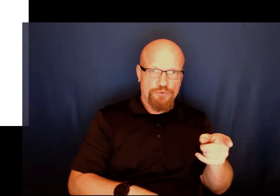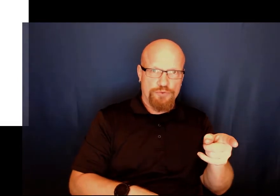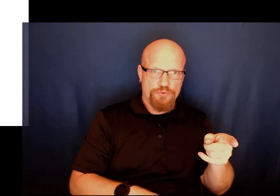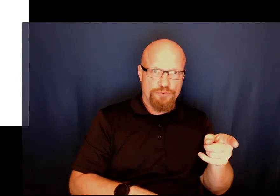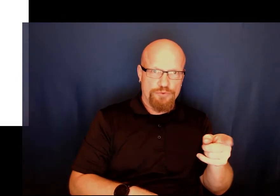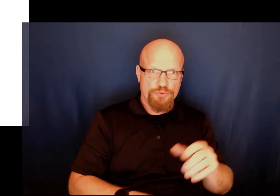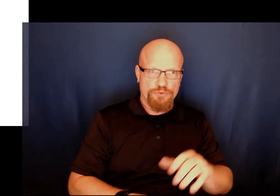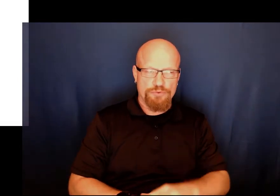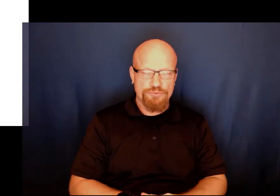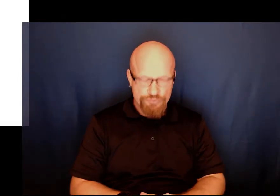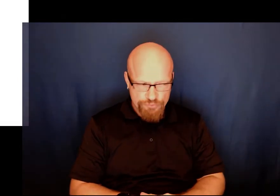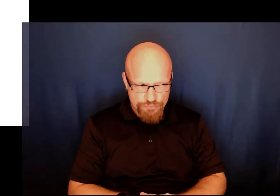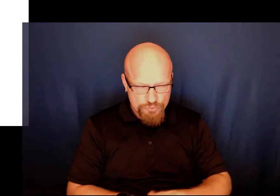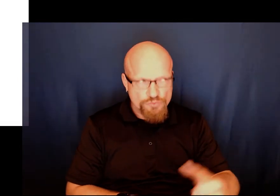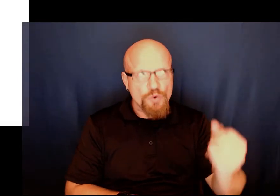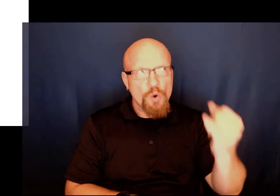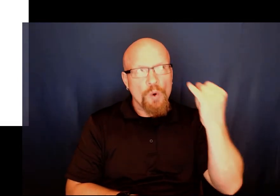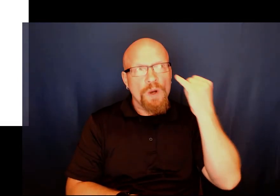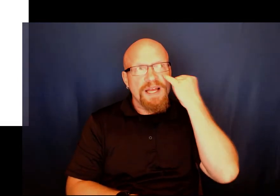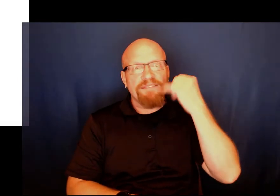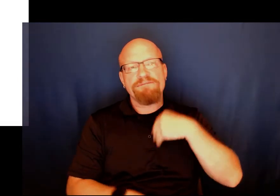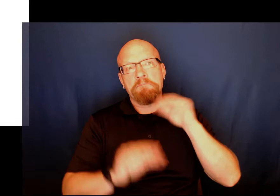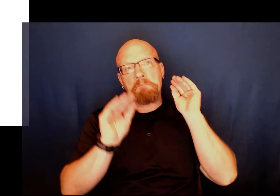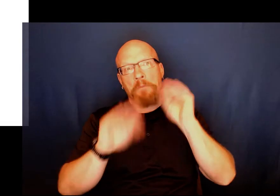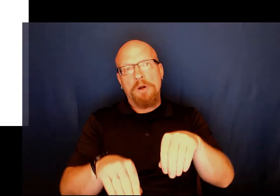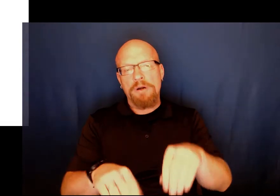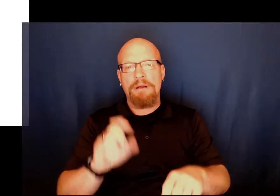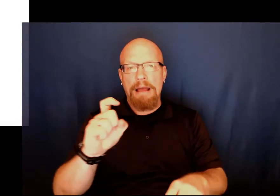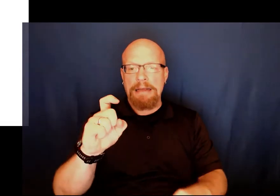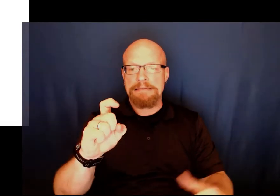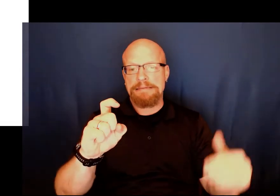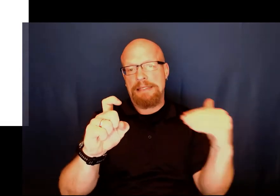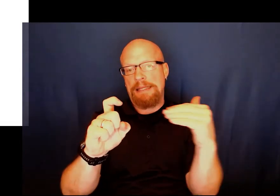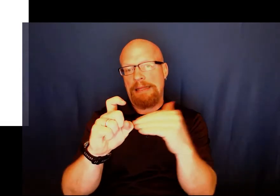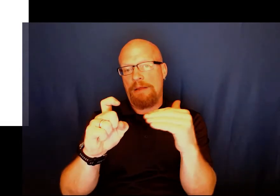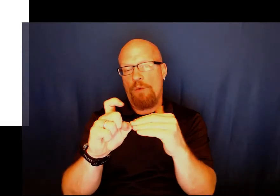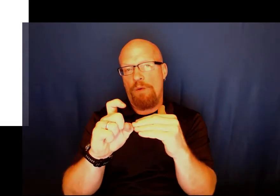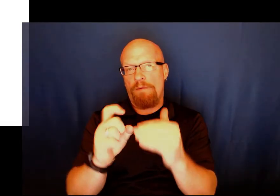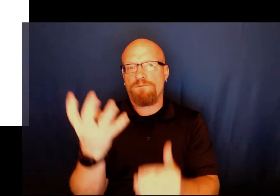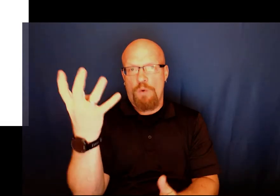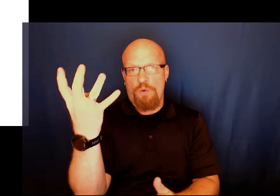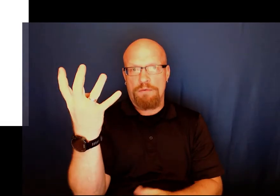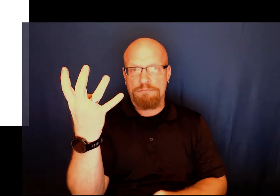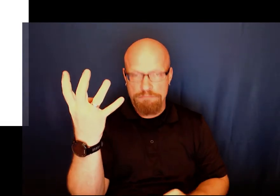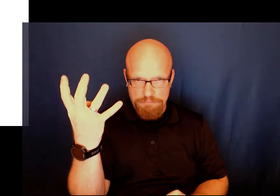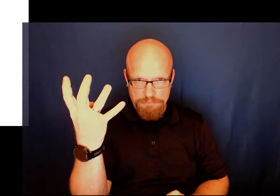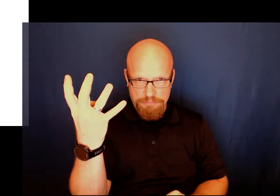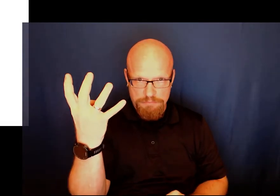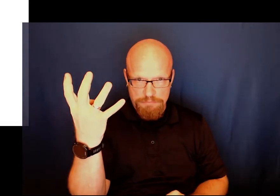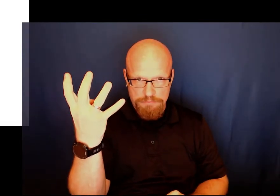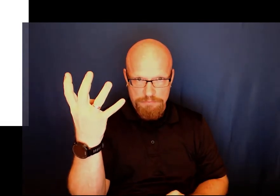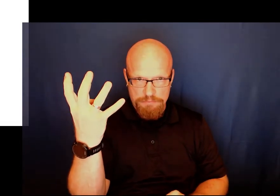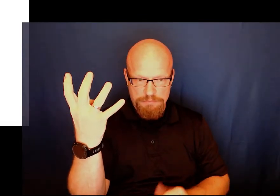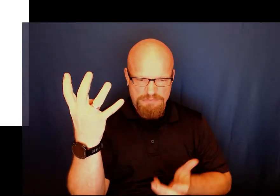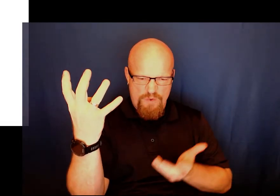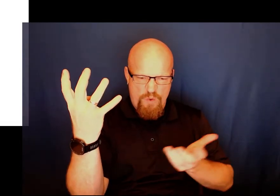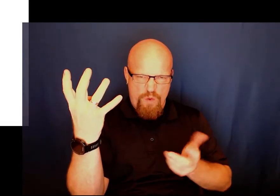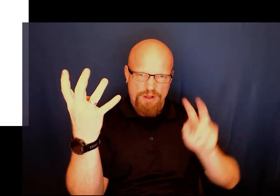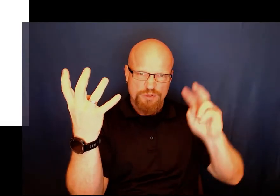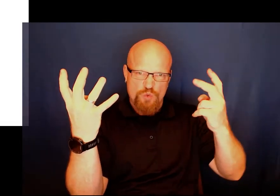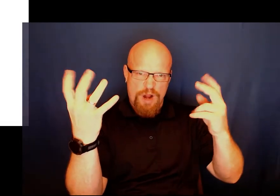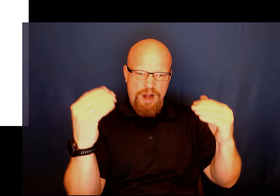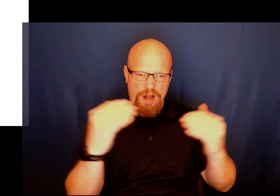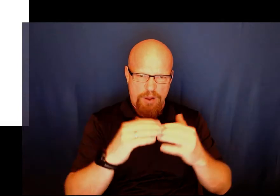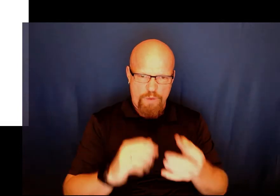domain, and y is the output, the answer. If you say x equals 4, now